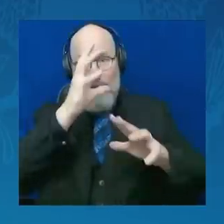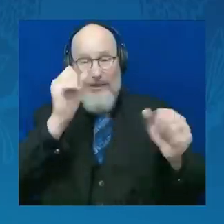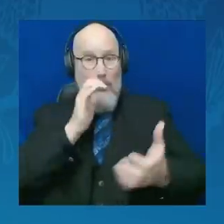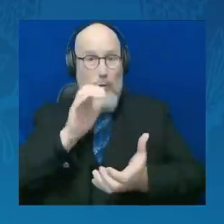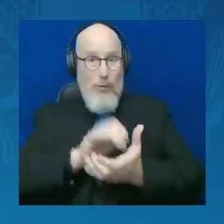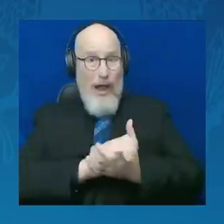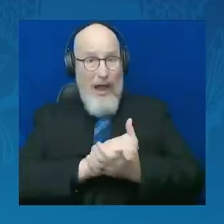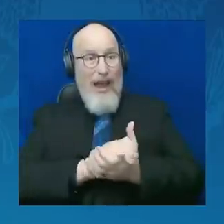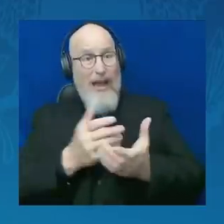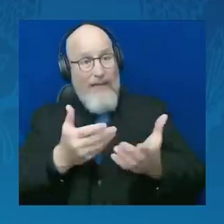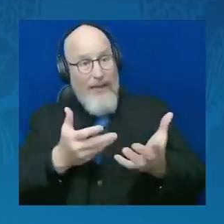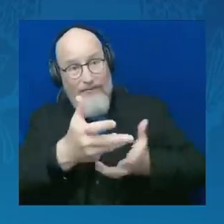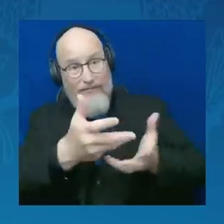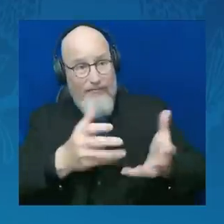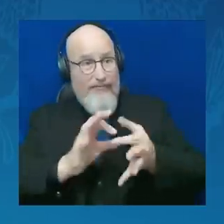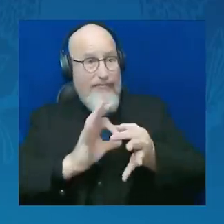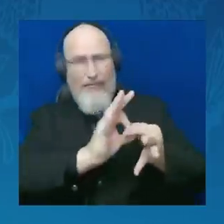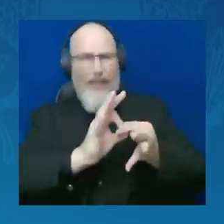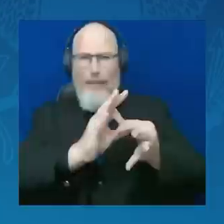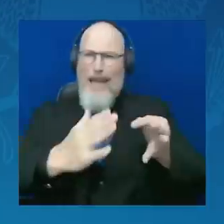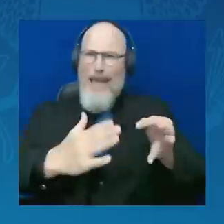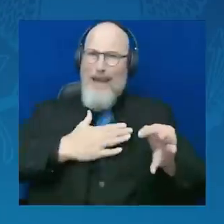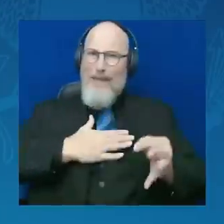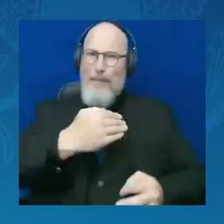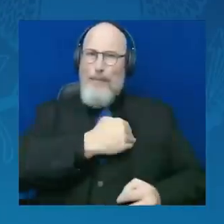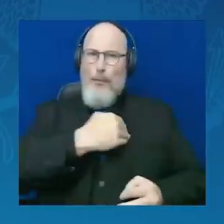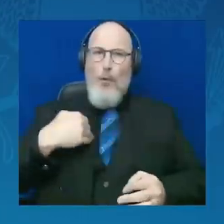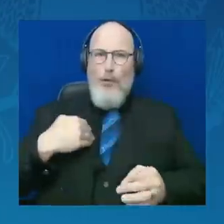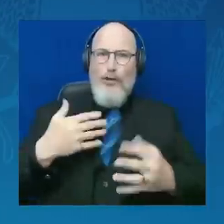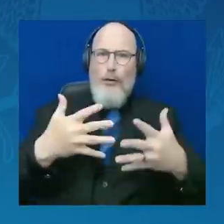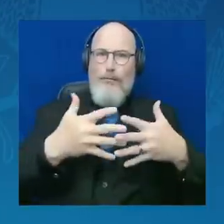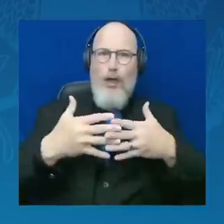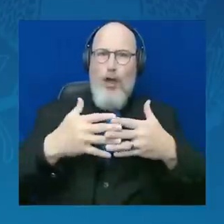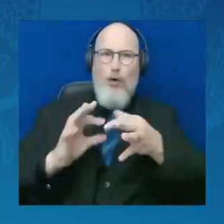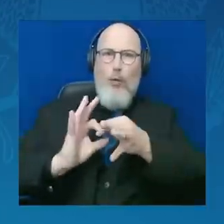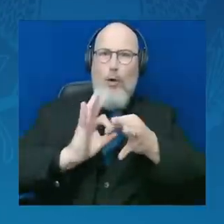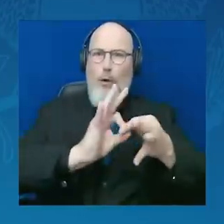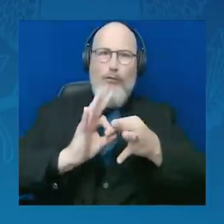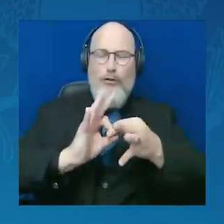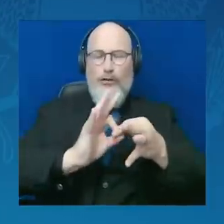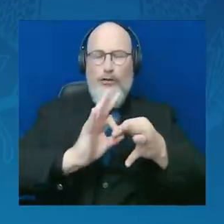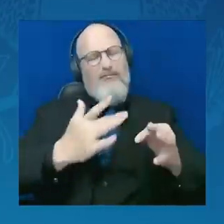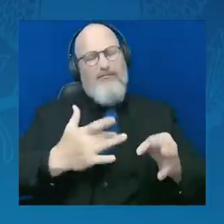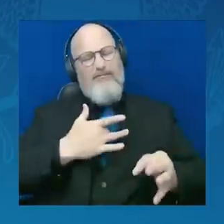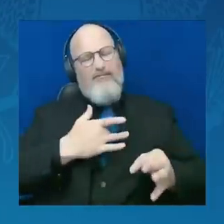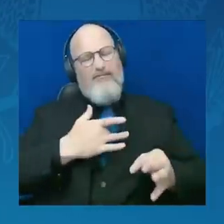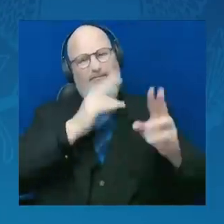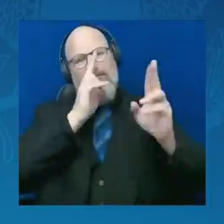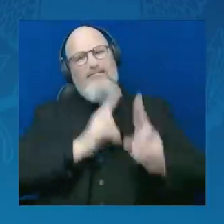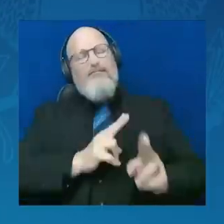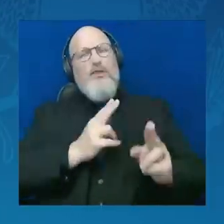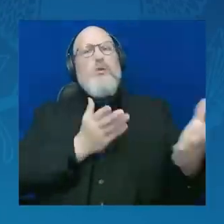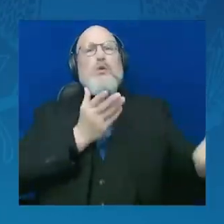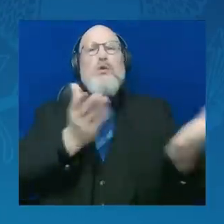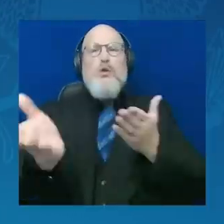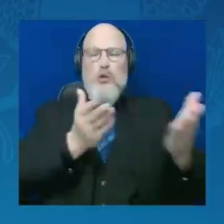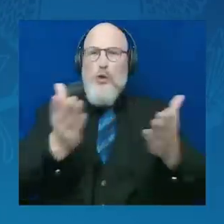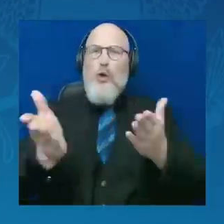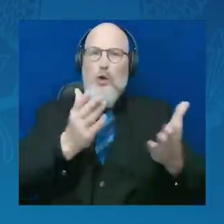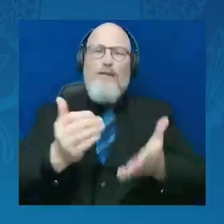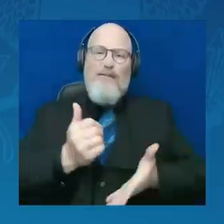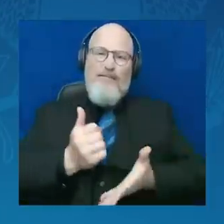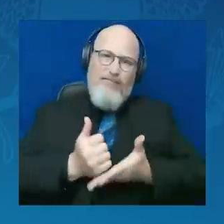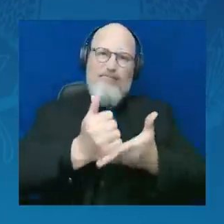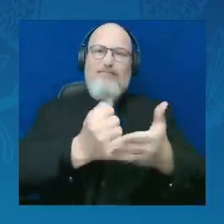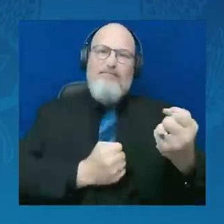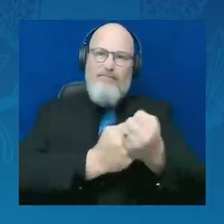Polish-American cooperation is developing, but I'm pleased that it serves to provide common aid to the fighting Ukraine and common aid to all